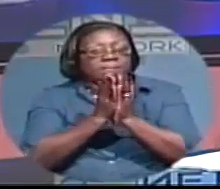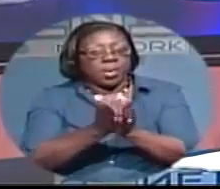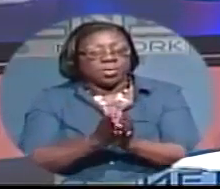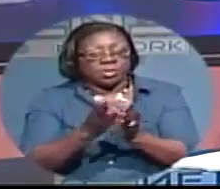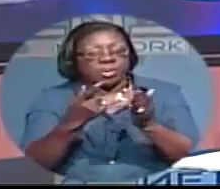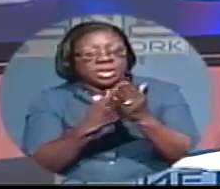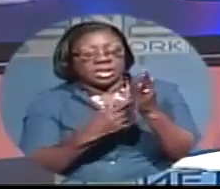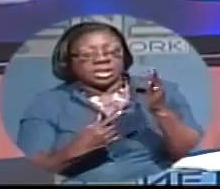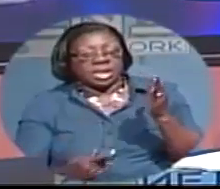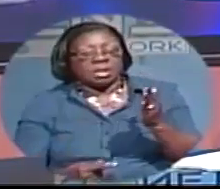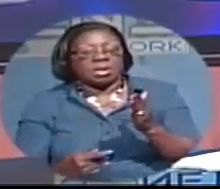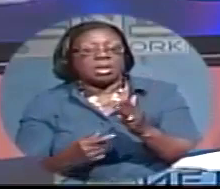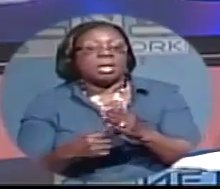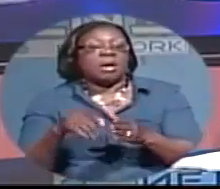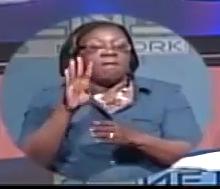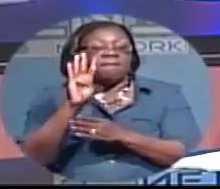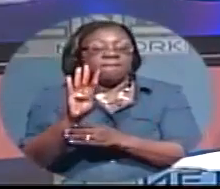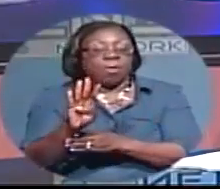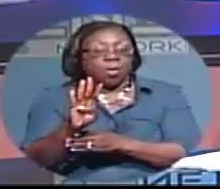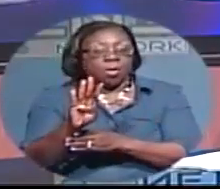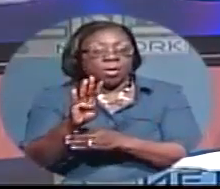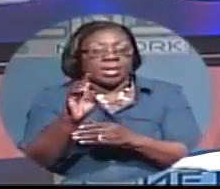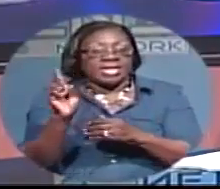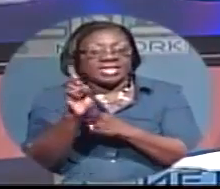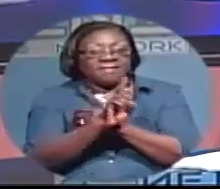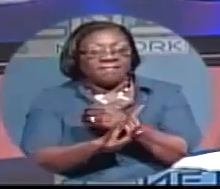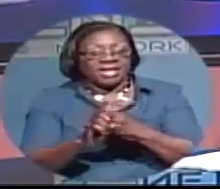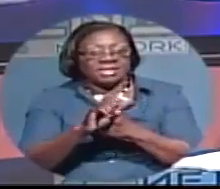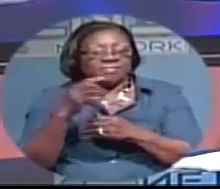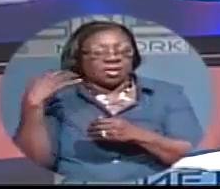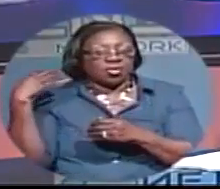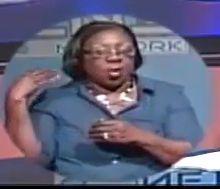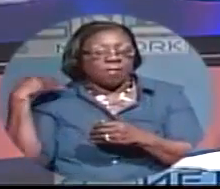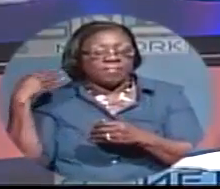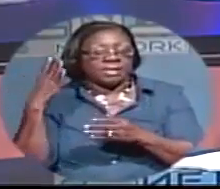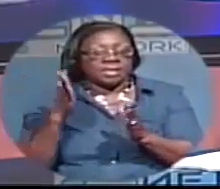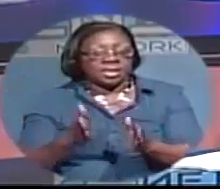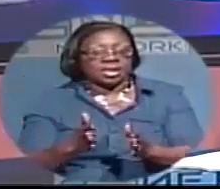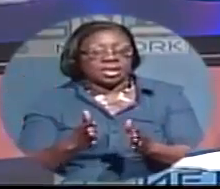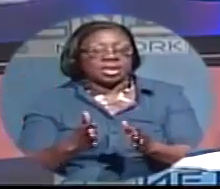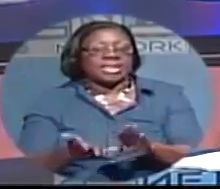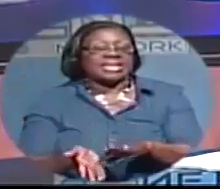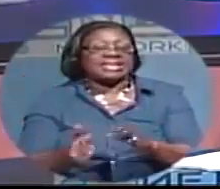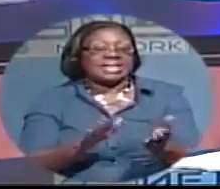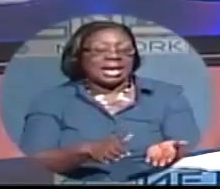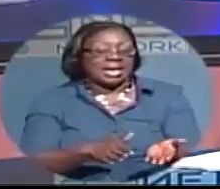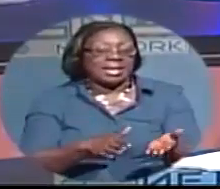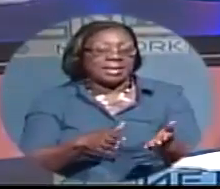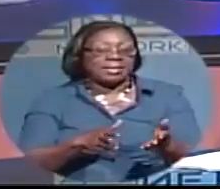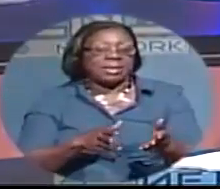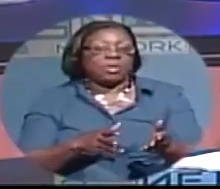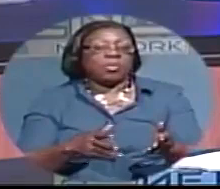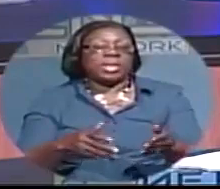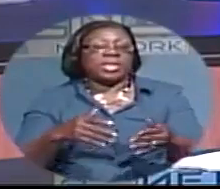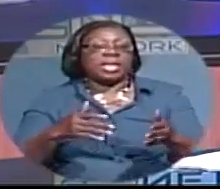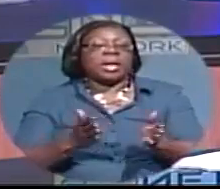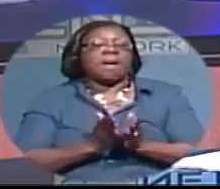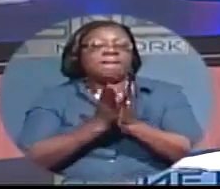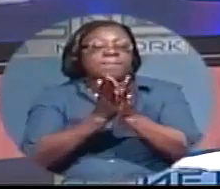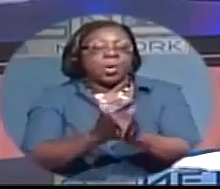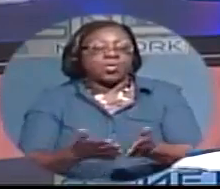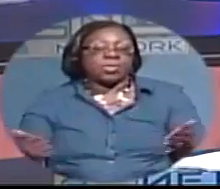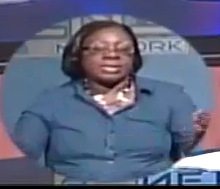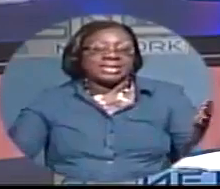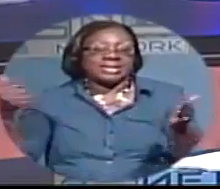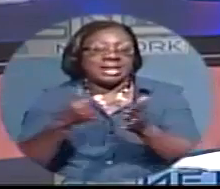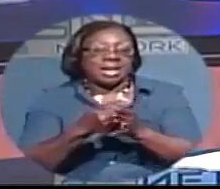their lives while on the seas near Ragged Island. They were defending the country's maritime interests when they were attacked by Cuban fighter jets.